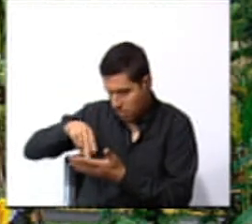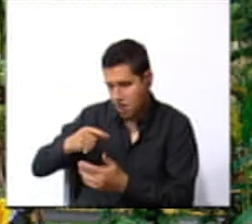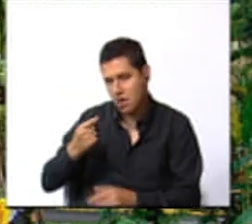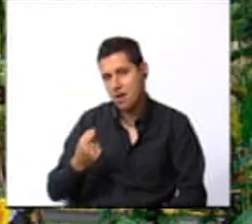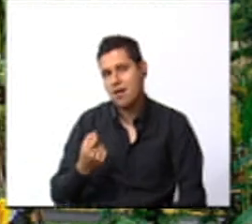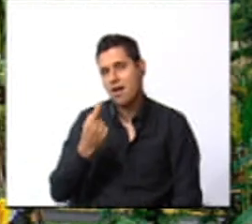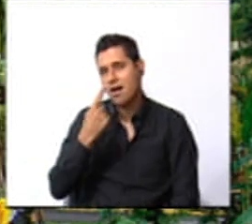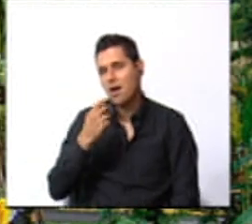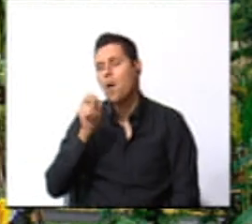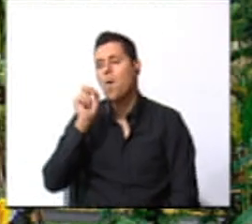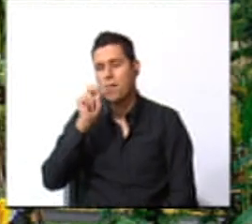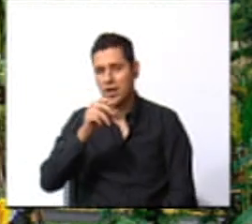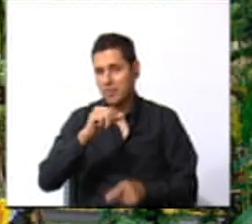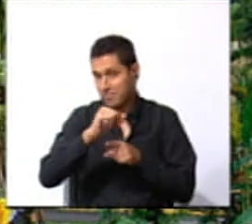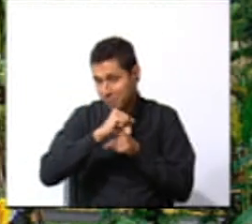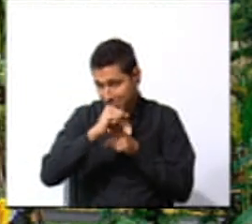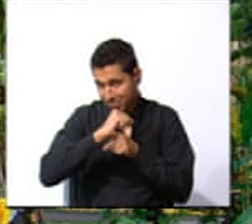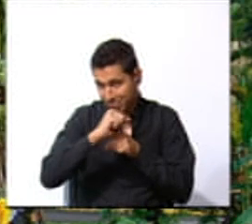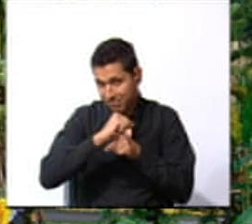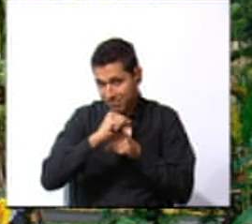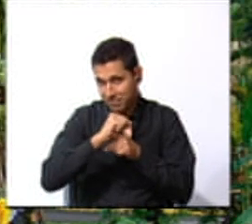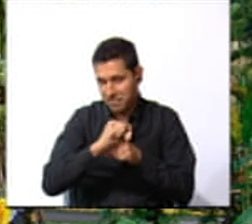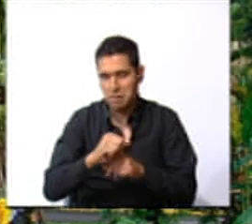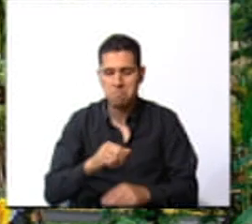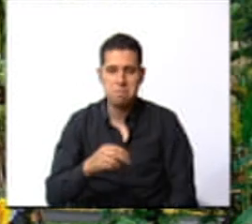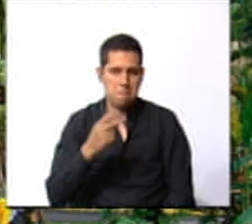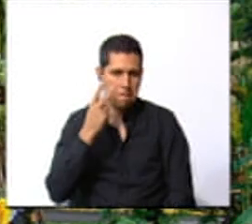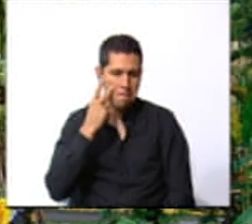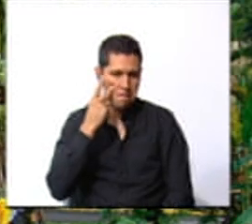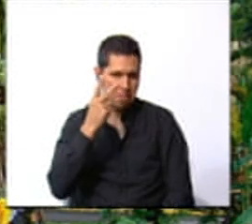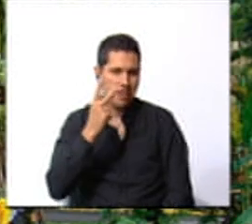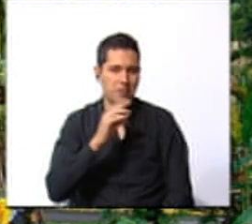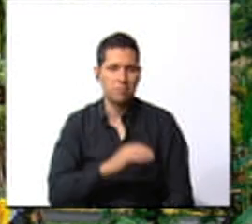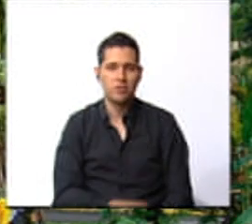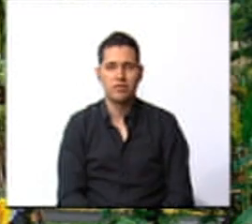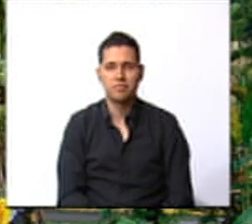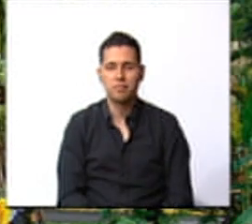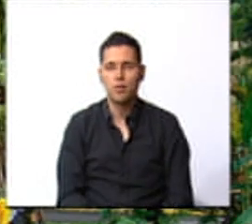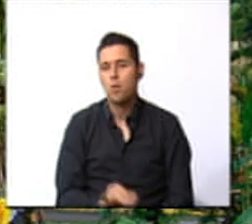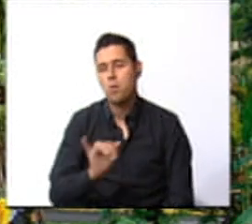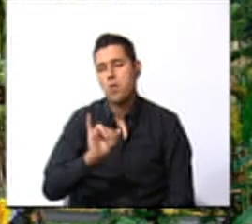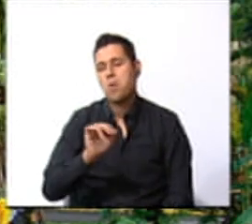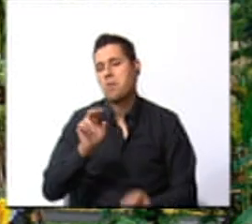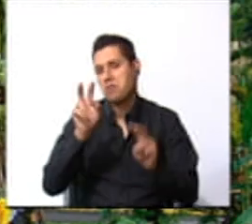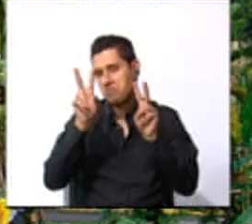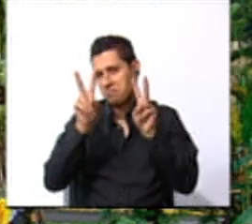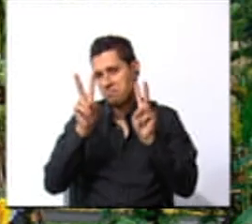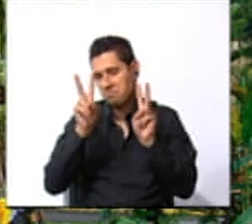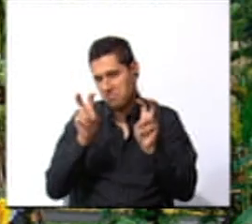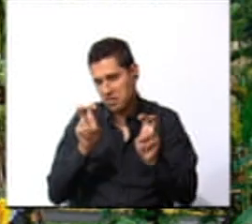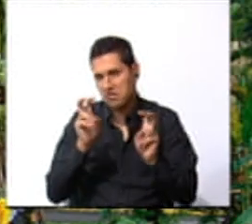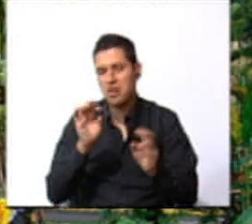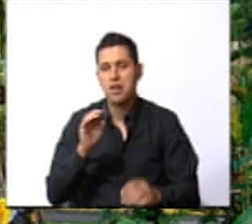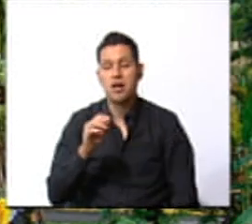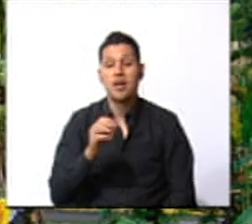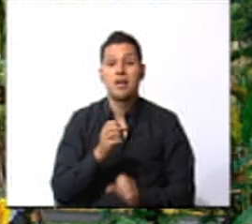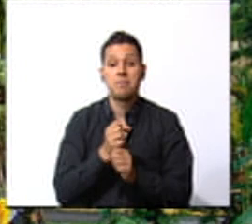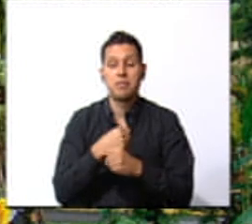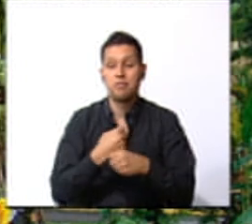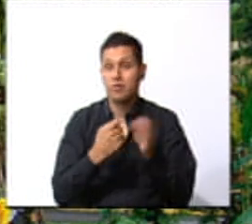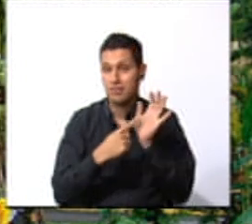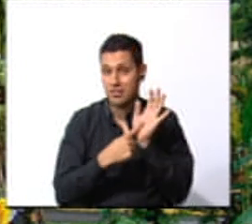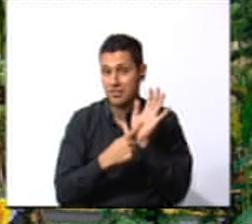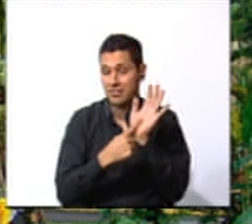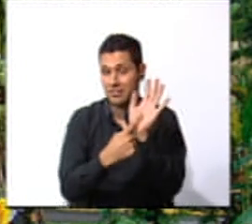okay? Let's have a text, okay? We are going to see a presentation and we are going